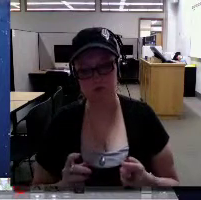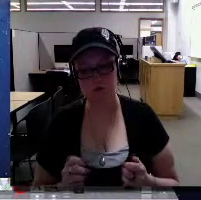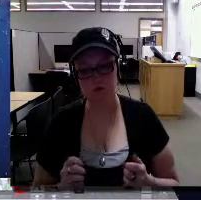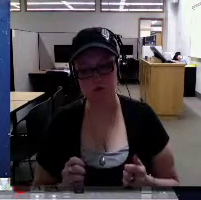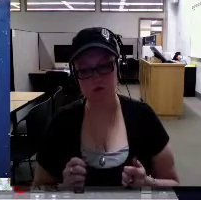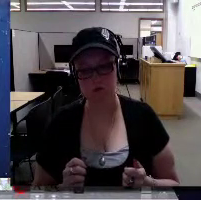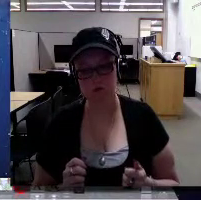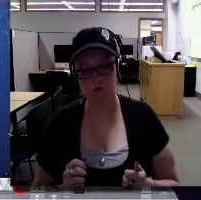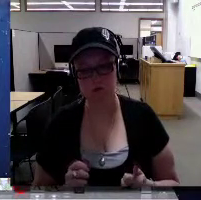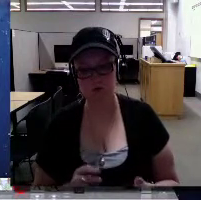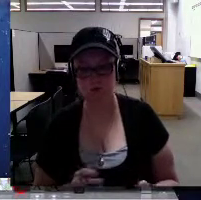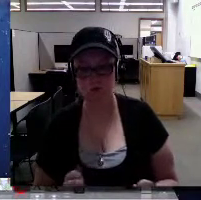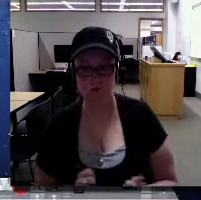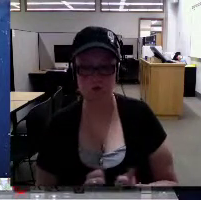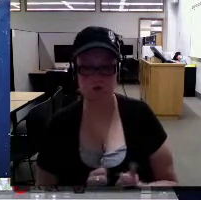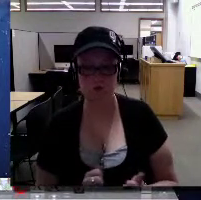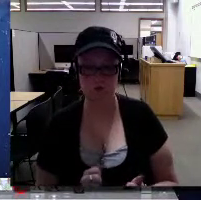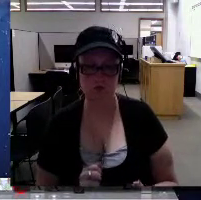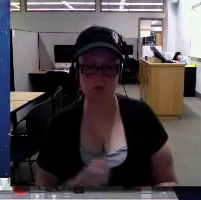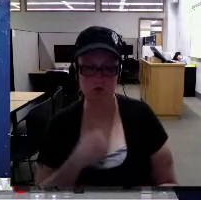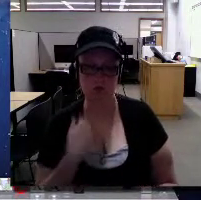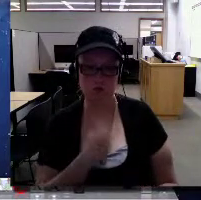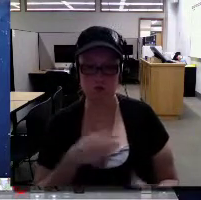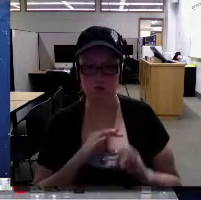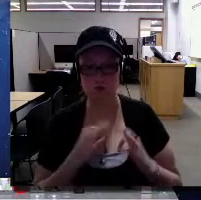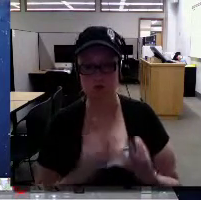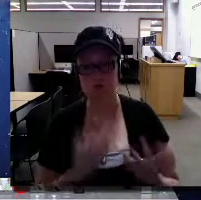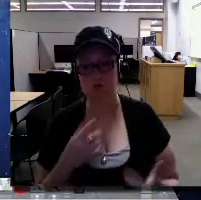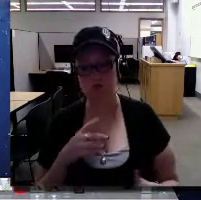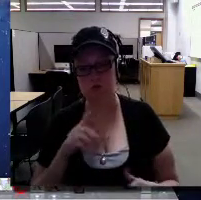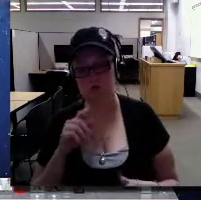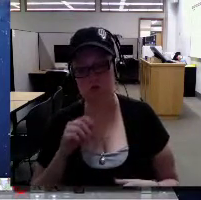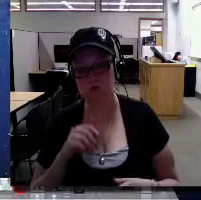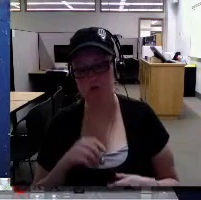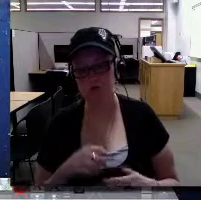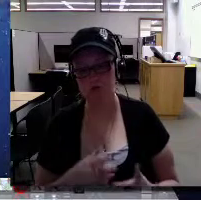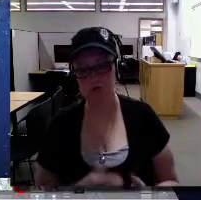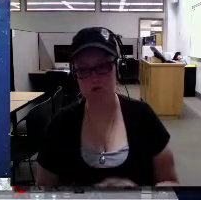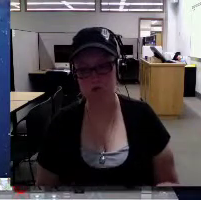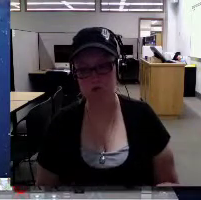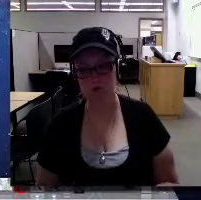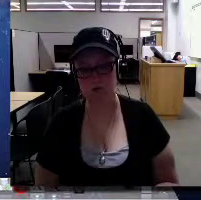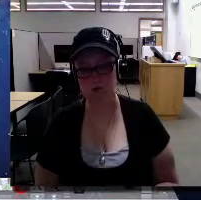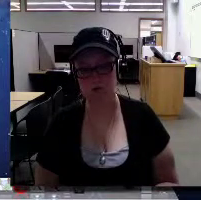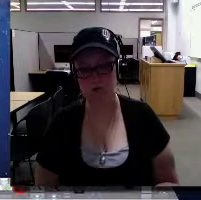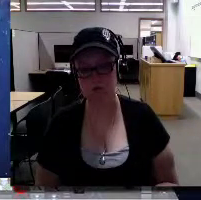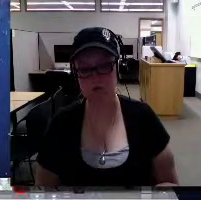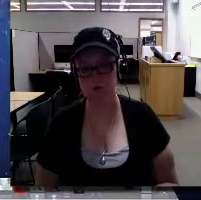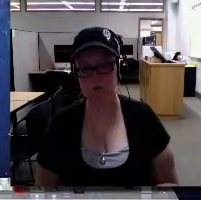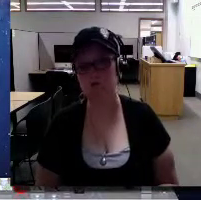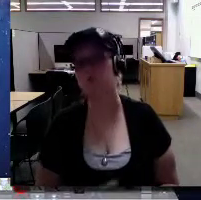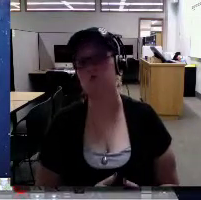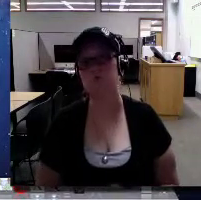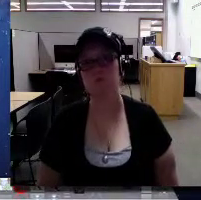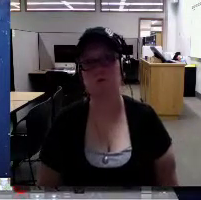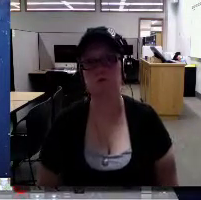She would wash dishes and do the ironing and help my mother a lot, and I enjoyed Big Grandma.